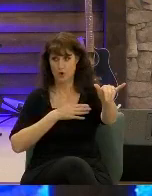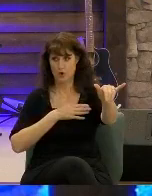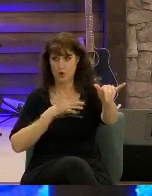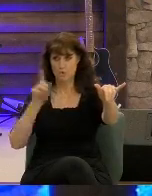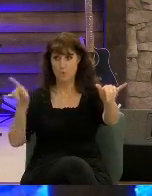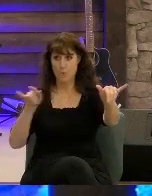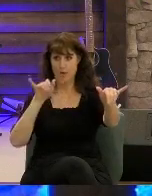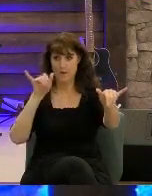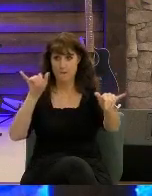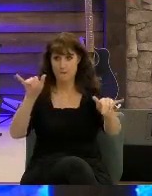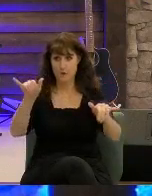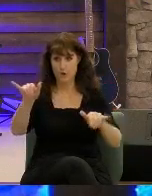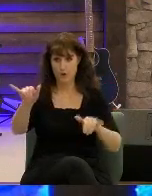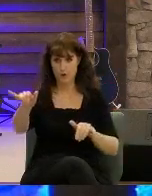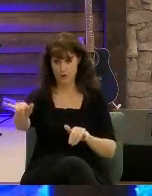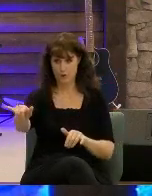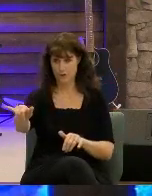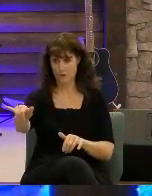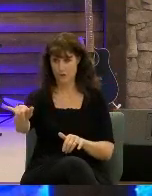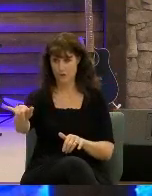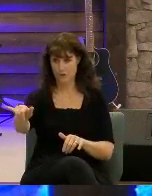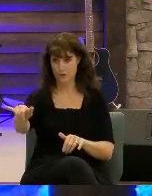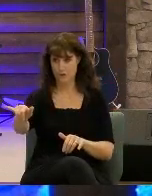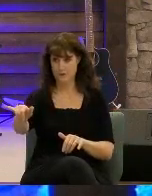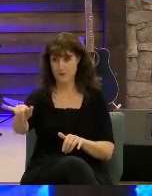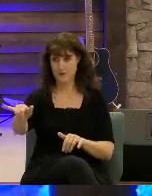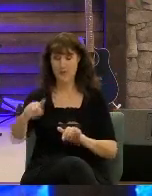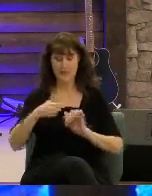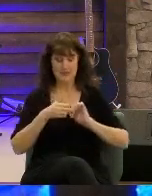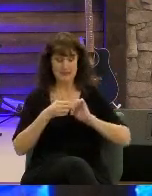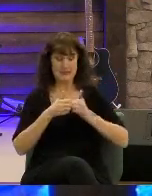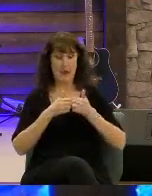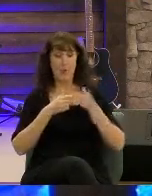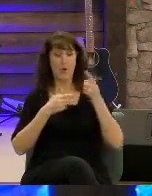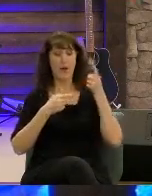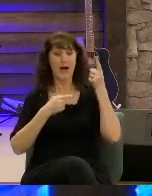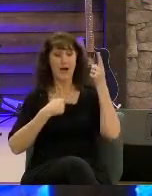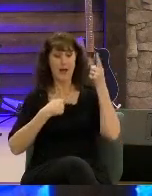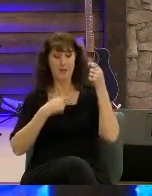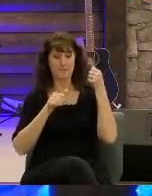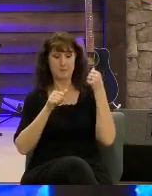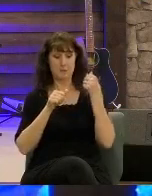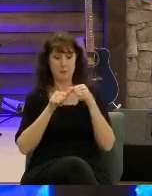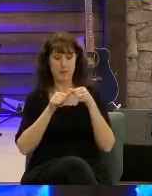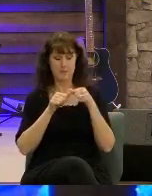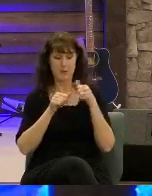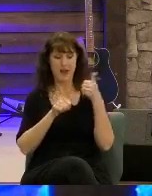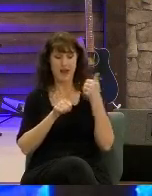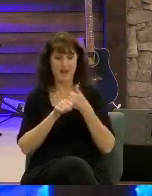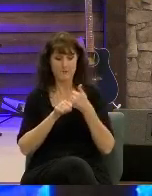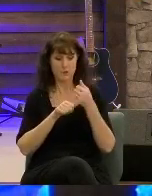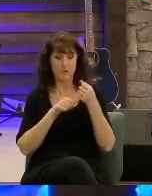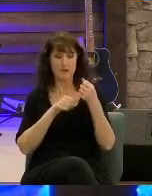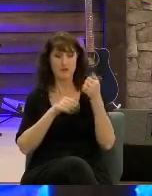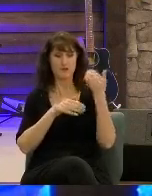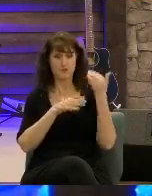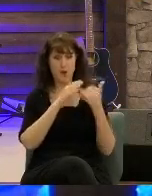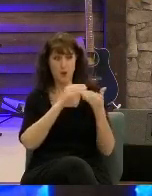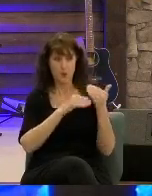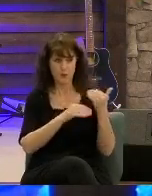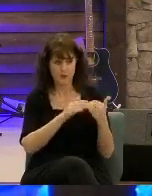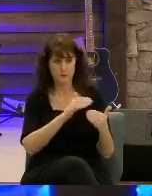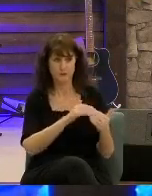Forever. This is how I am to be remembered in every generation. Every